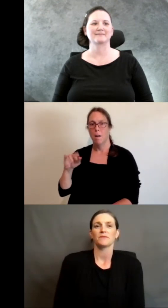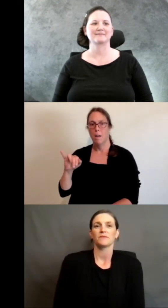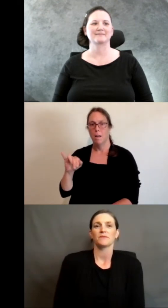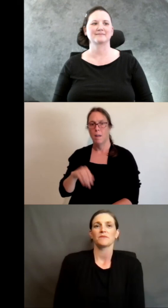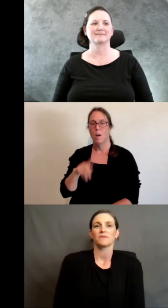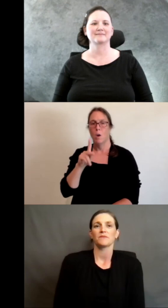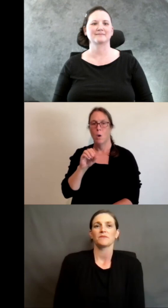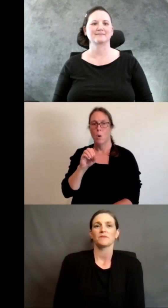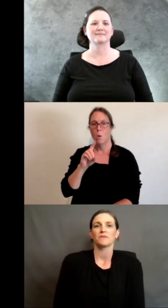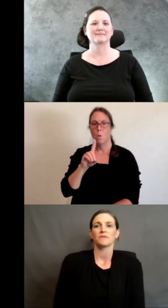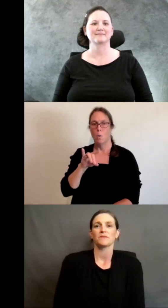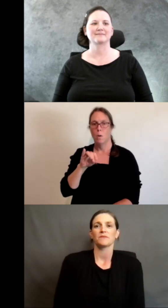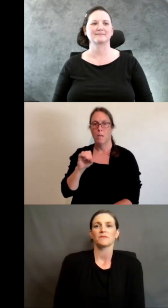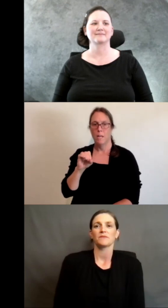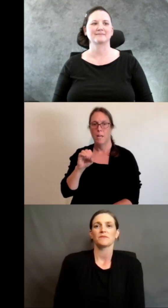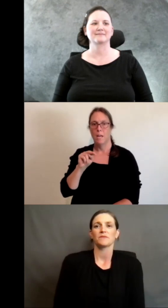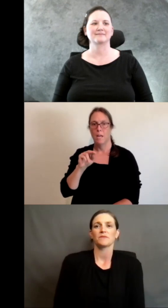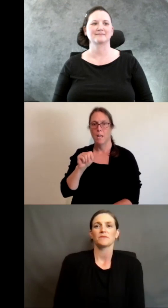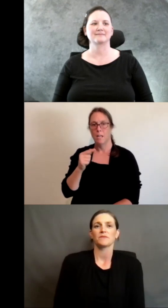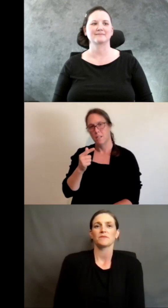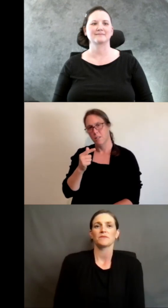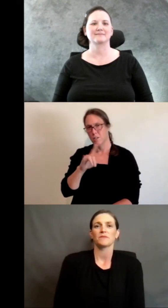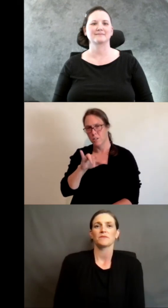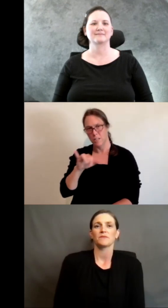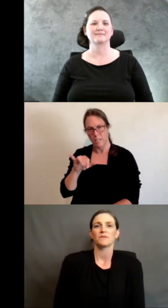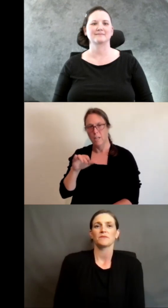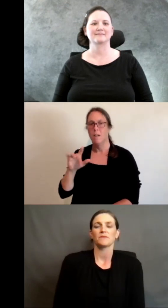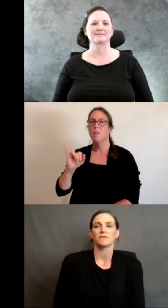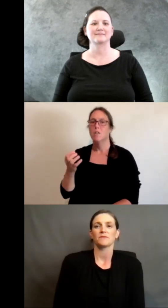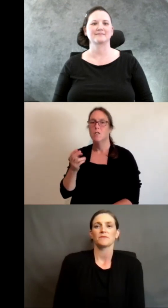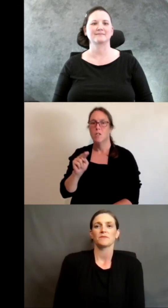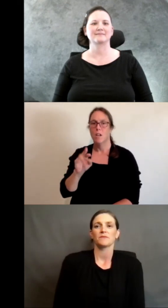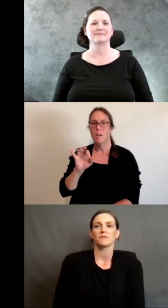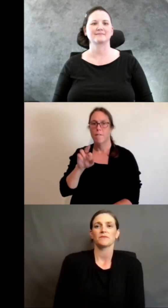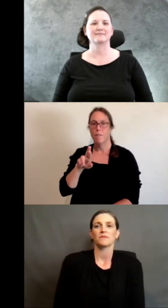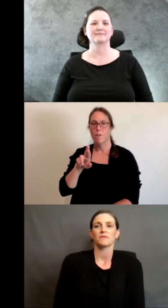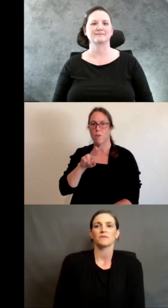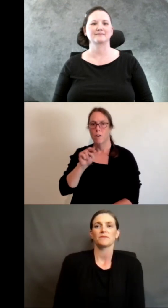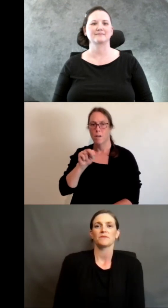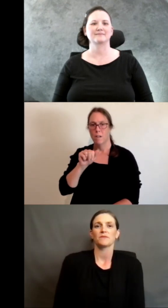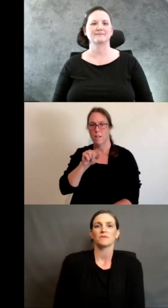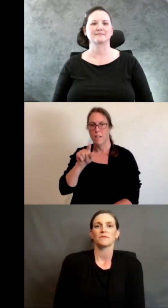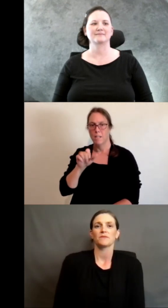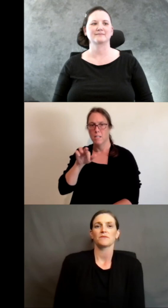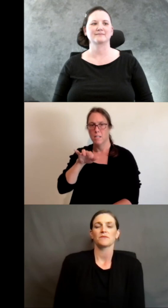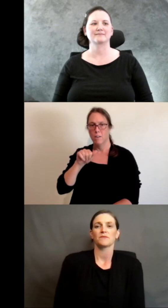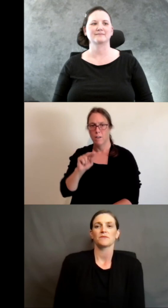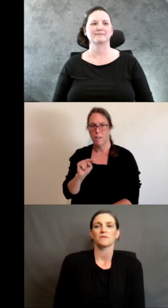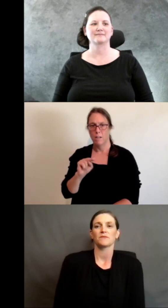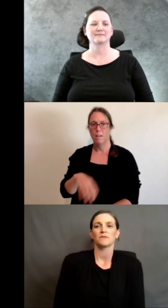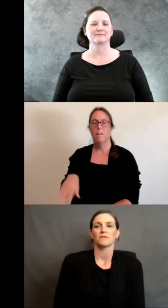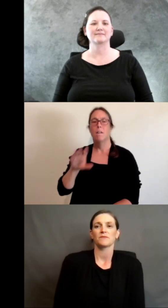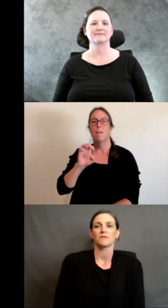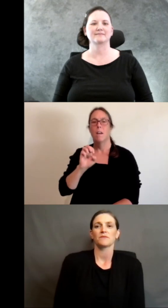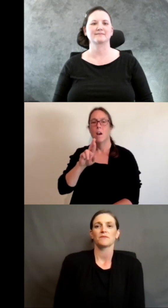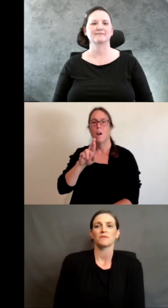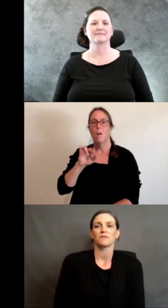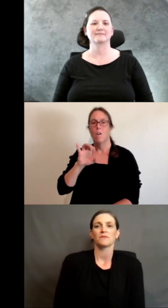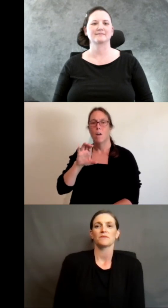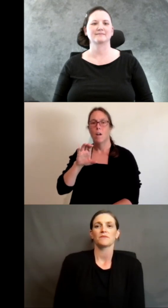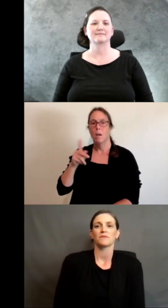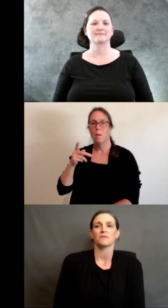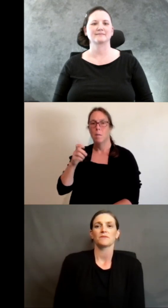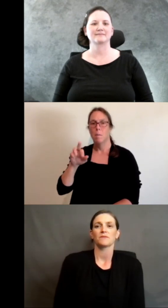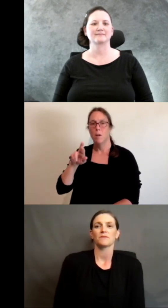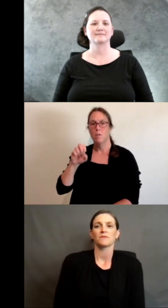Nagy Montgomery as Violet Williams, Jennifer Nazarian as Joan Robinson, school nurse, Eric Pearson as